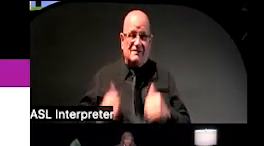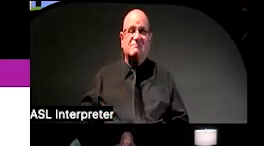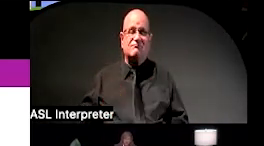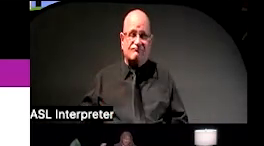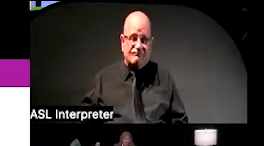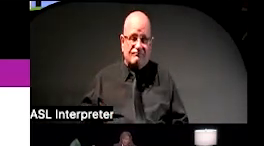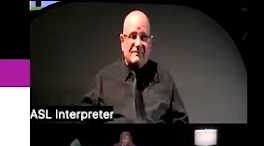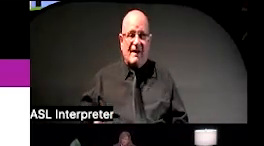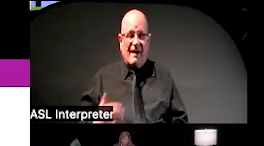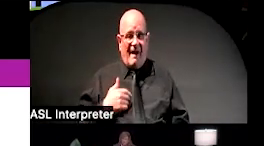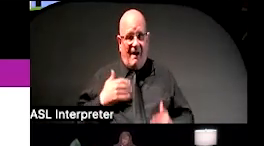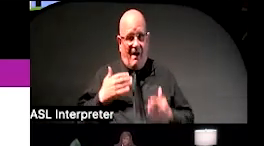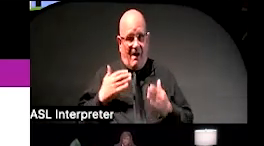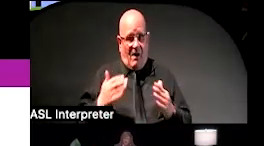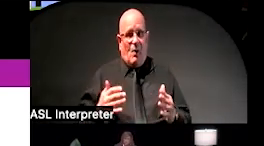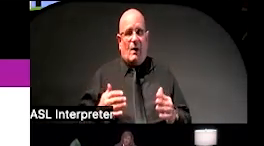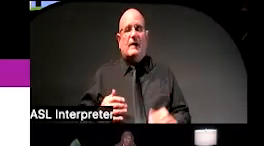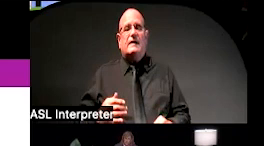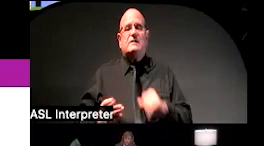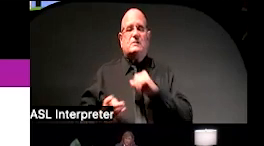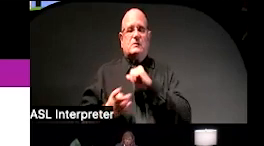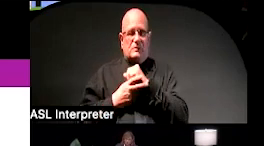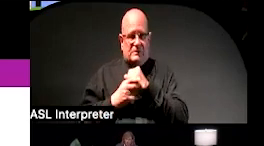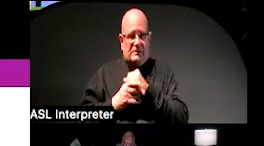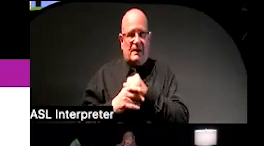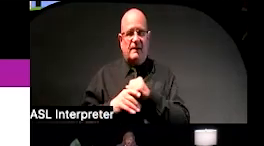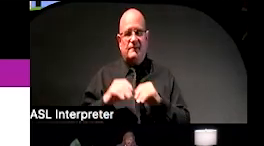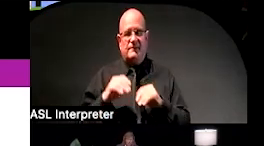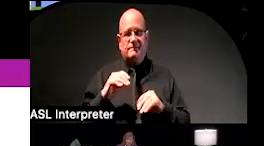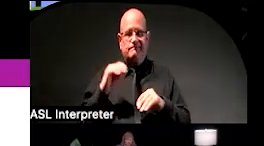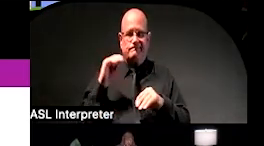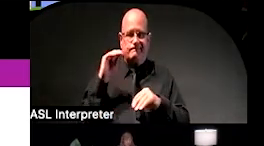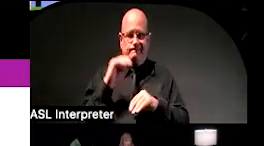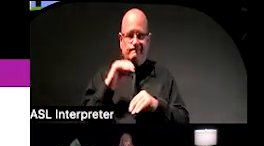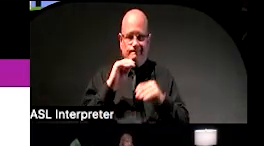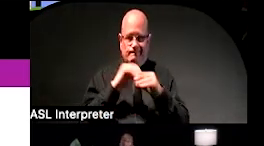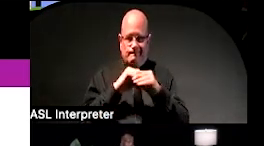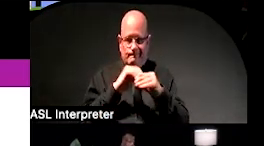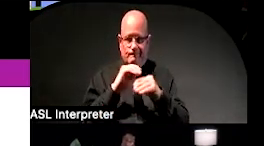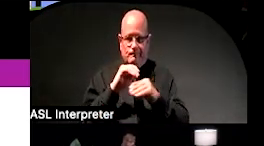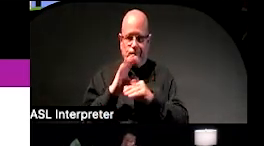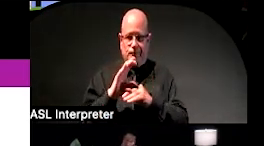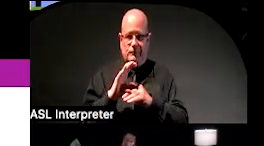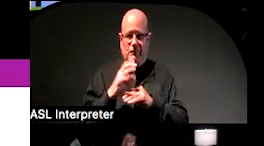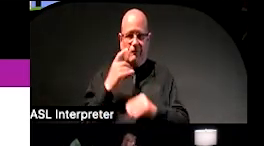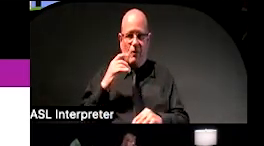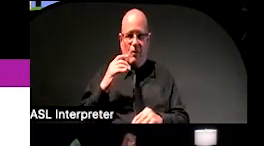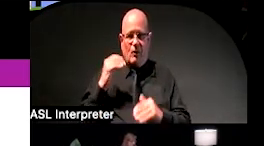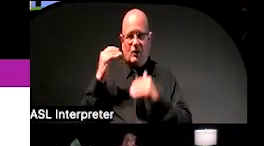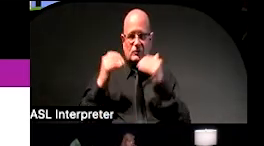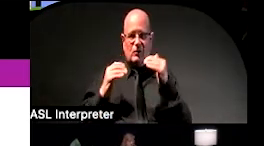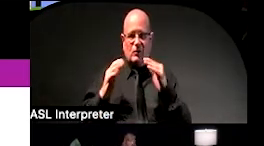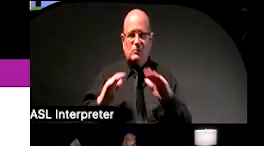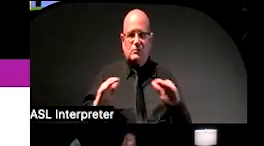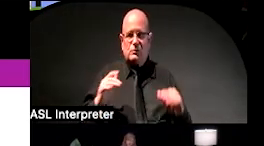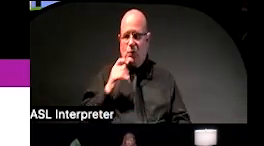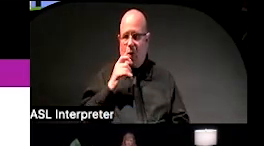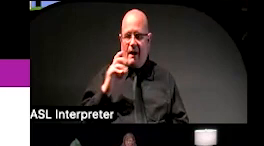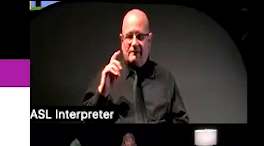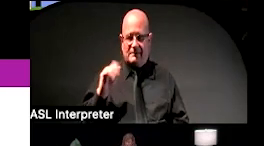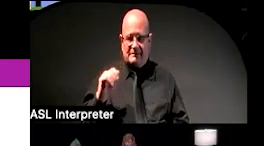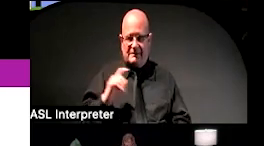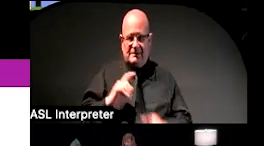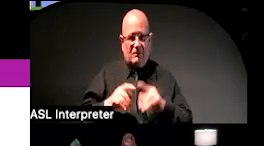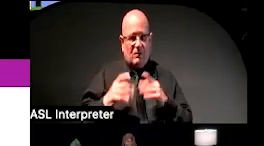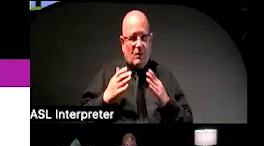to save and put things away for those children, adult children with disabilities. And there are a number of different